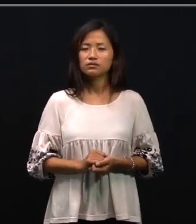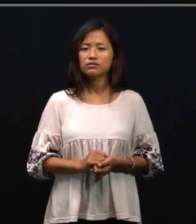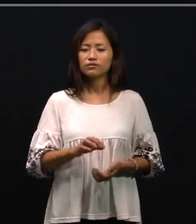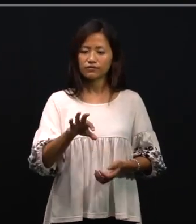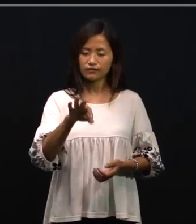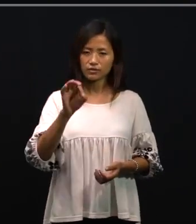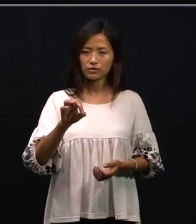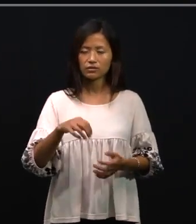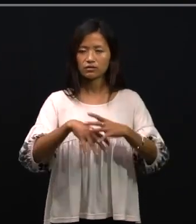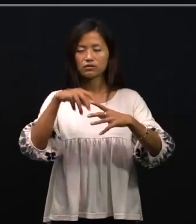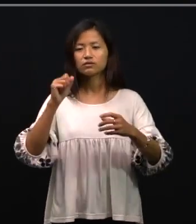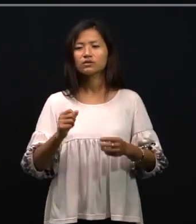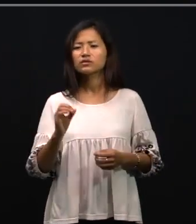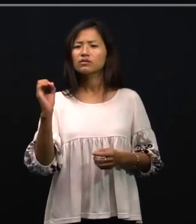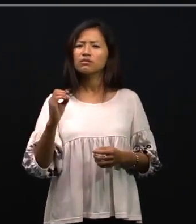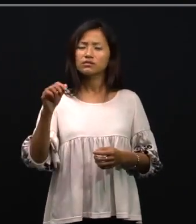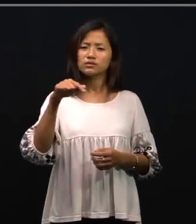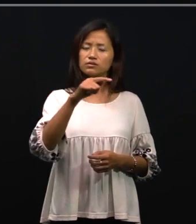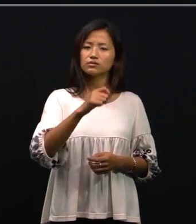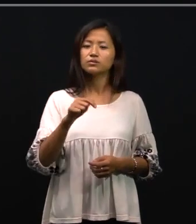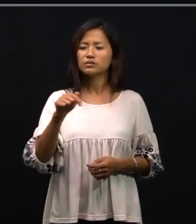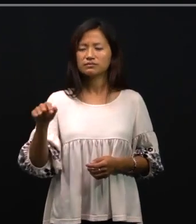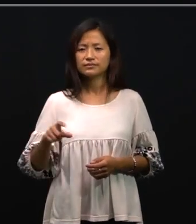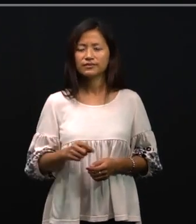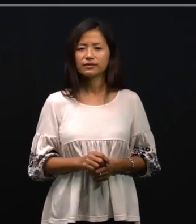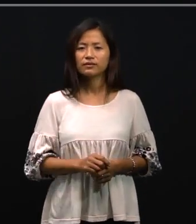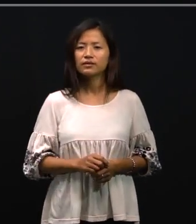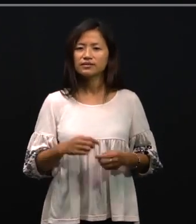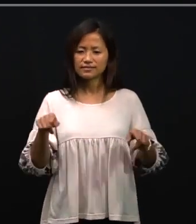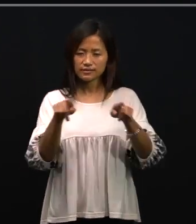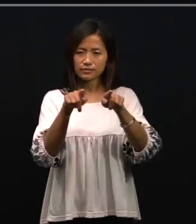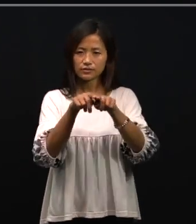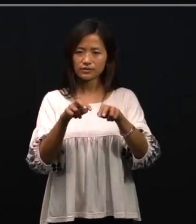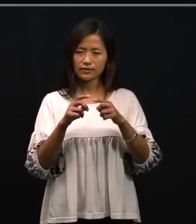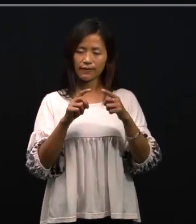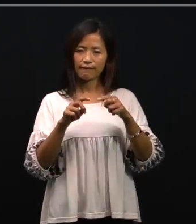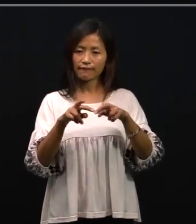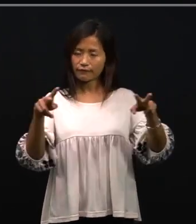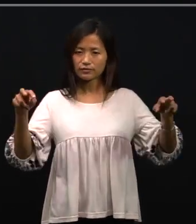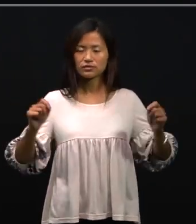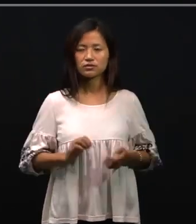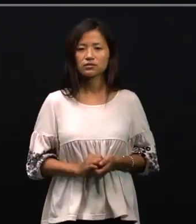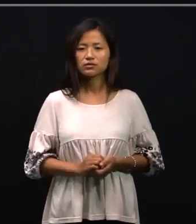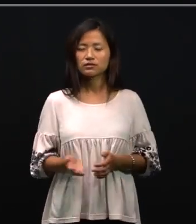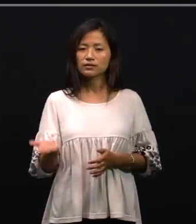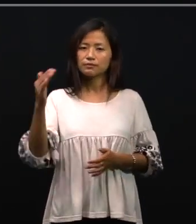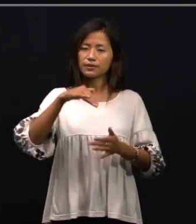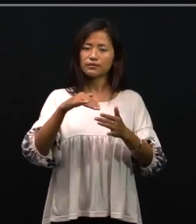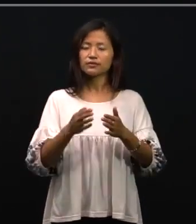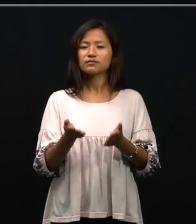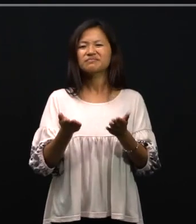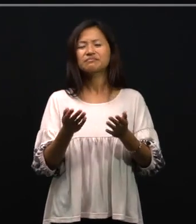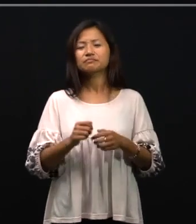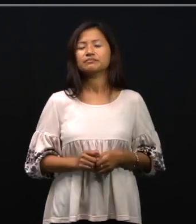out that there are many organisms which can which exhibit similarities and differences. So depending upon the similarities